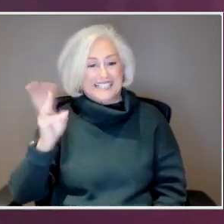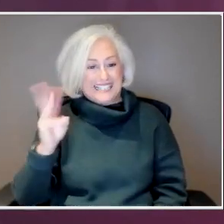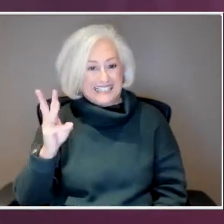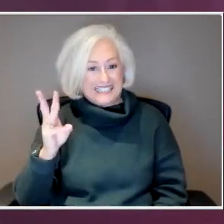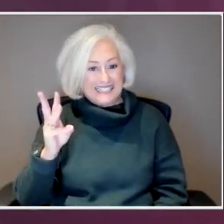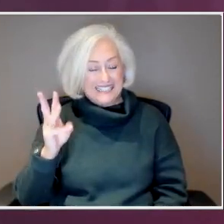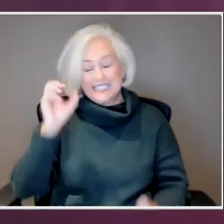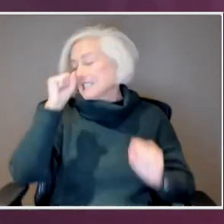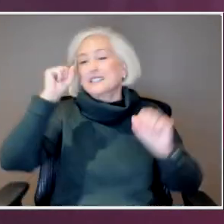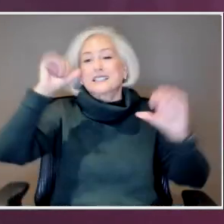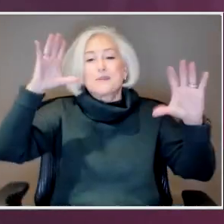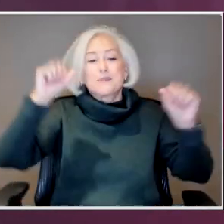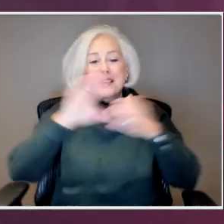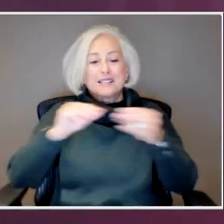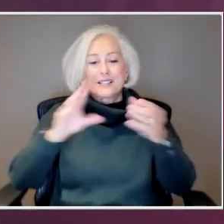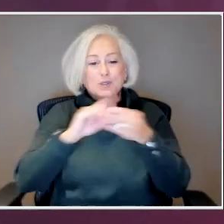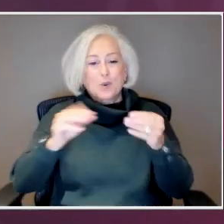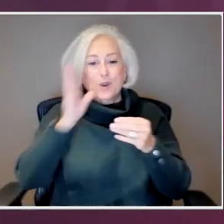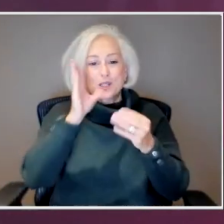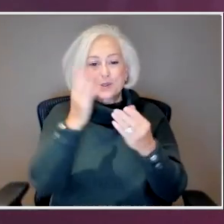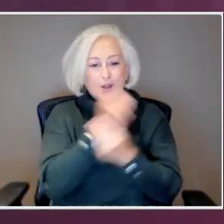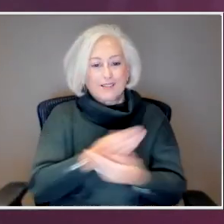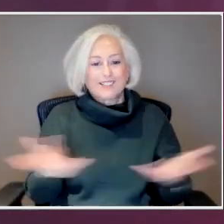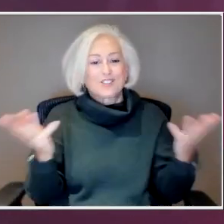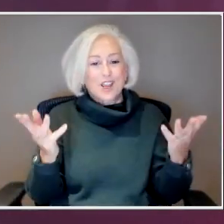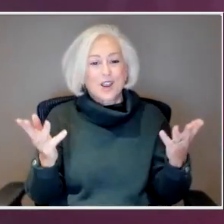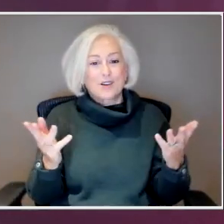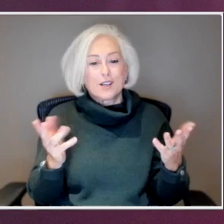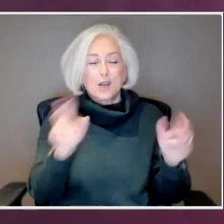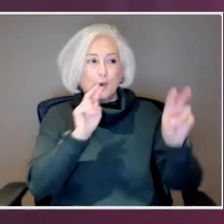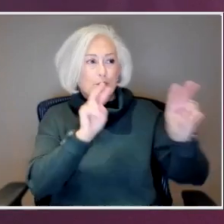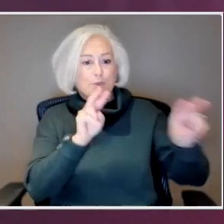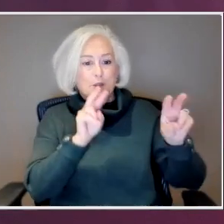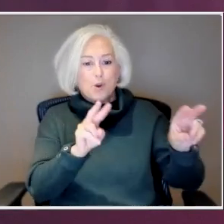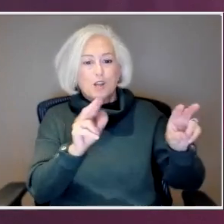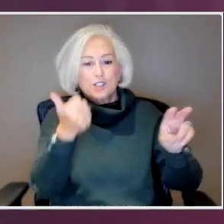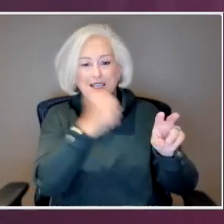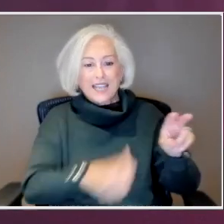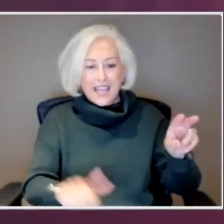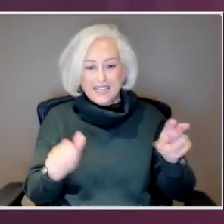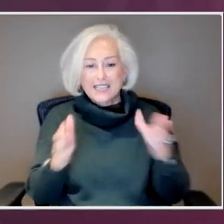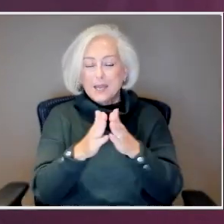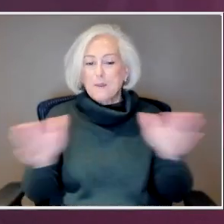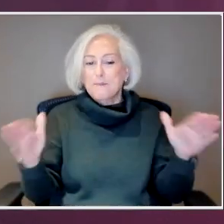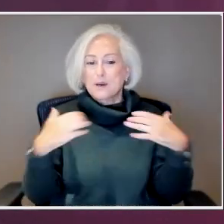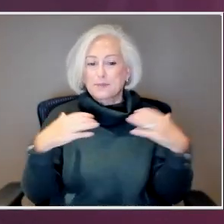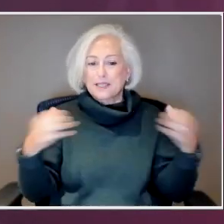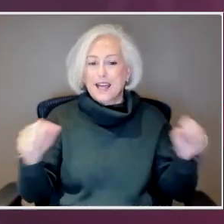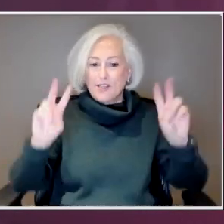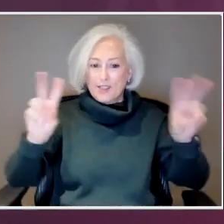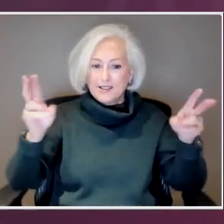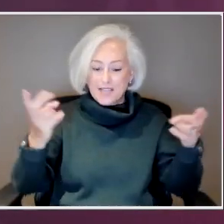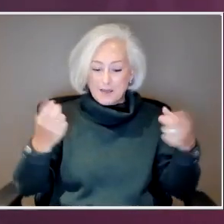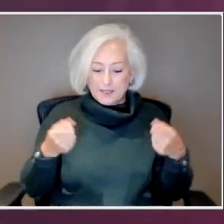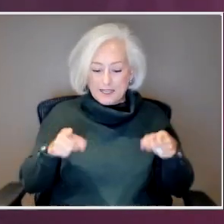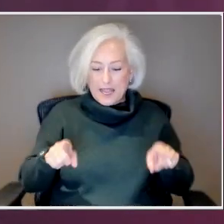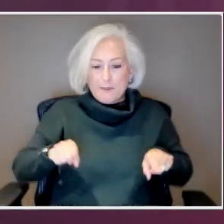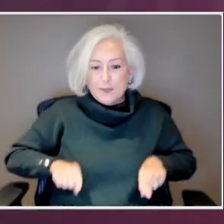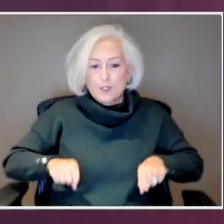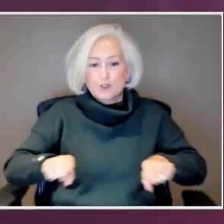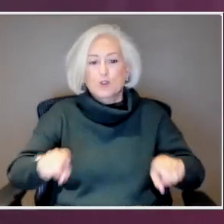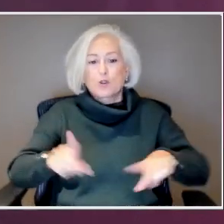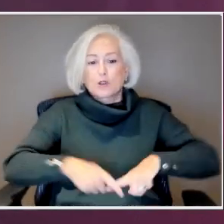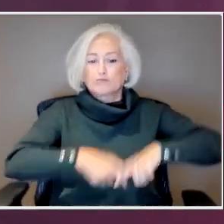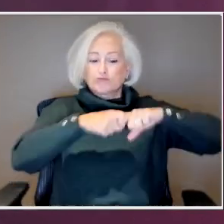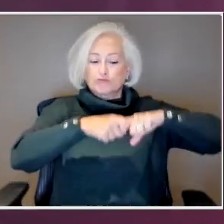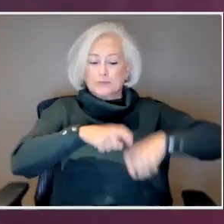We're also going to be keeping an eye on all the public health topics and any developments that happen over the course of our hiatus. And if any news breaks